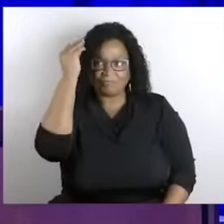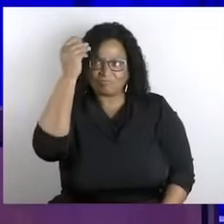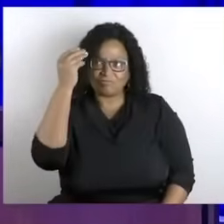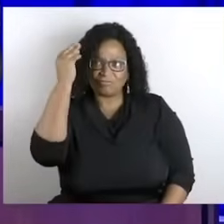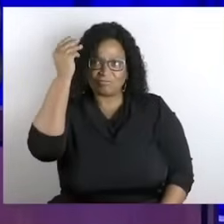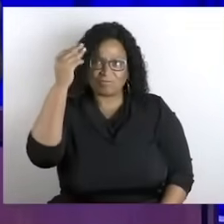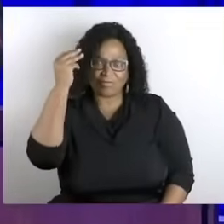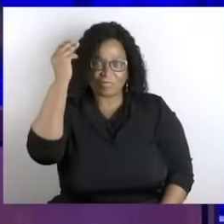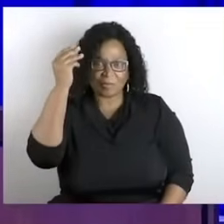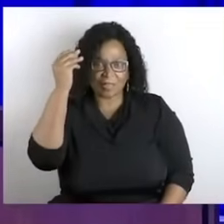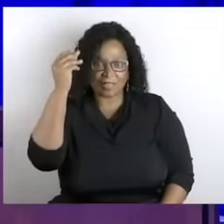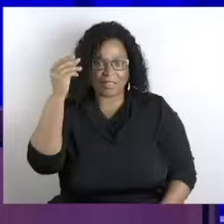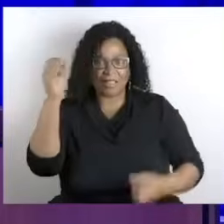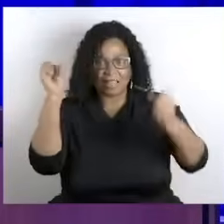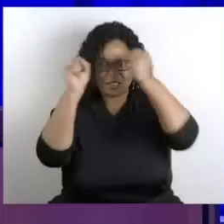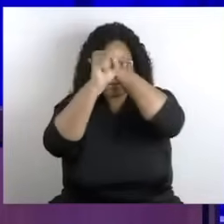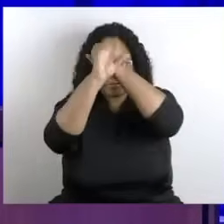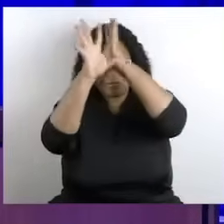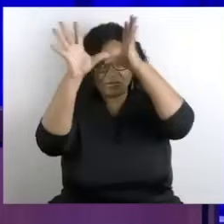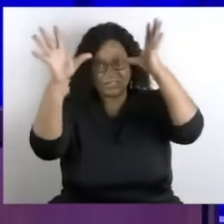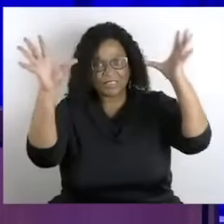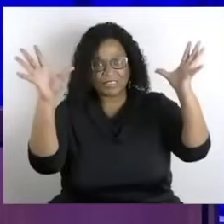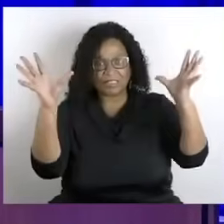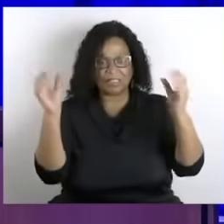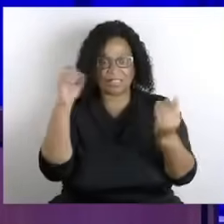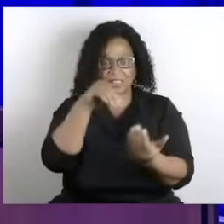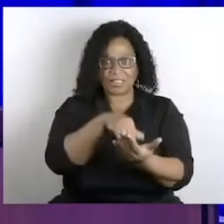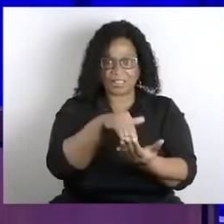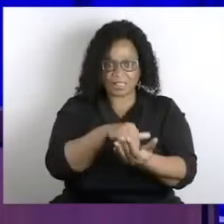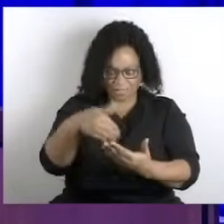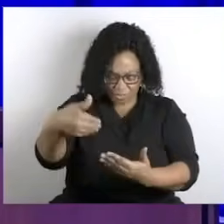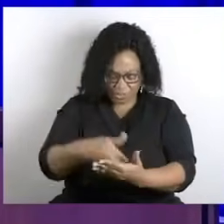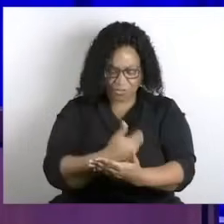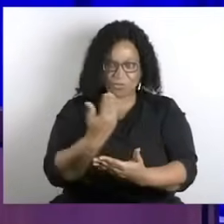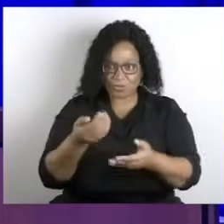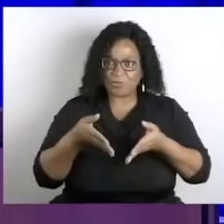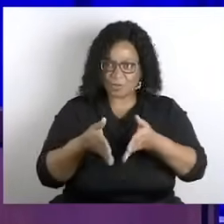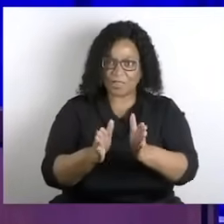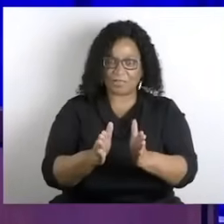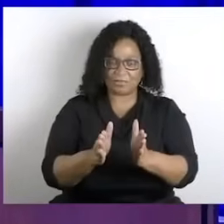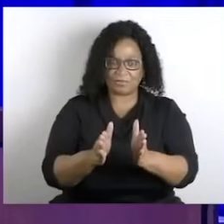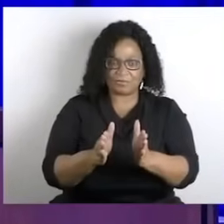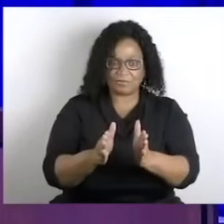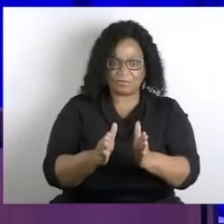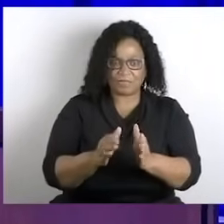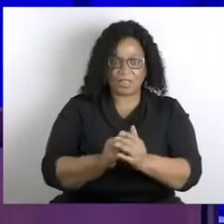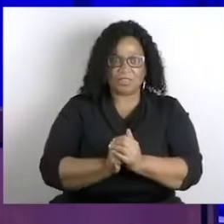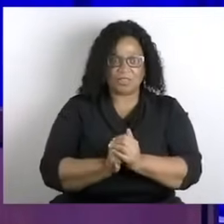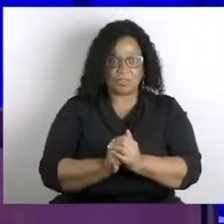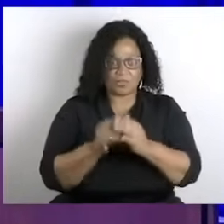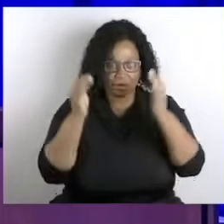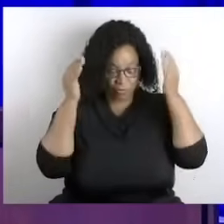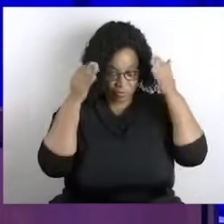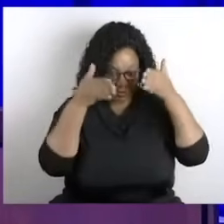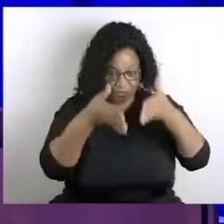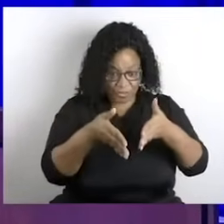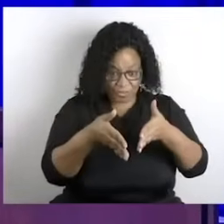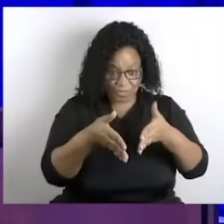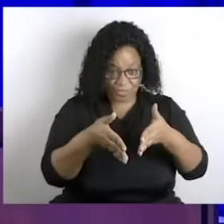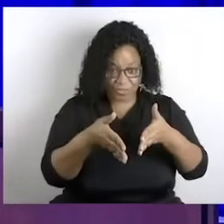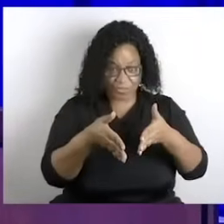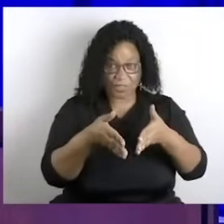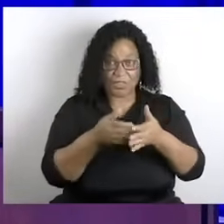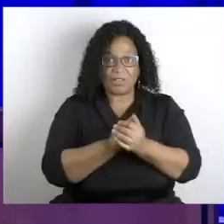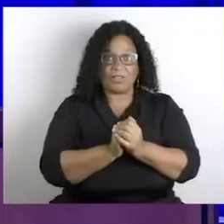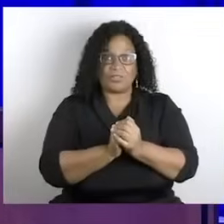our future. If you have your Bibles, and I know you do, you have that application somewhere near you, I want to take our attention back to where our